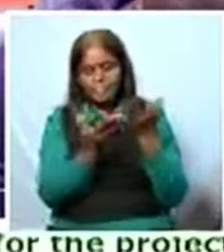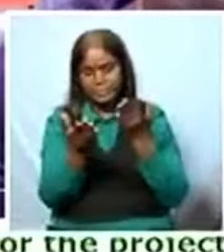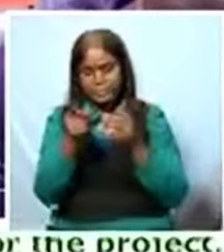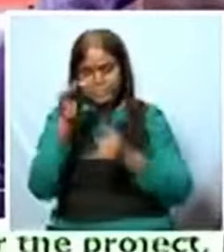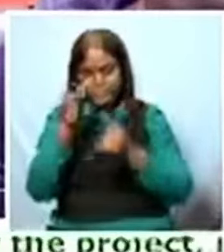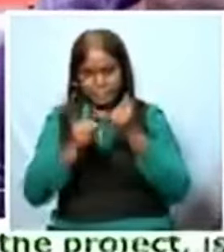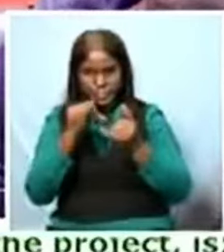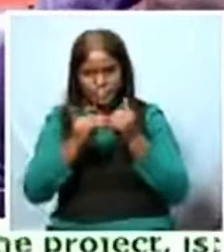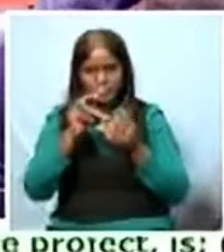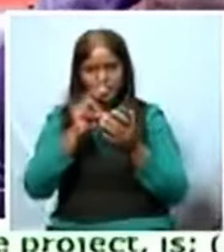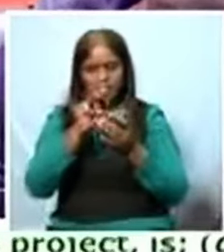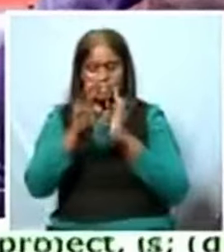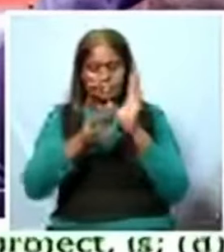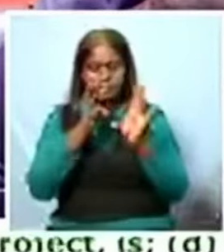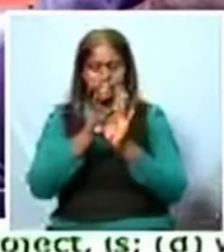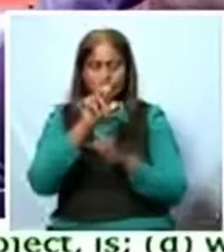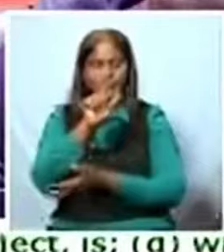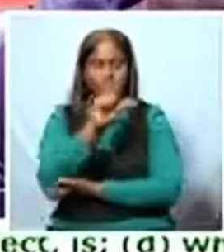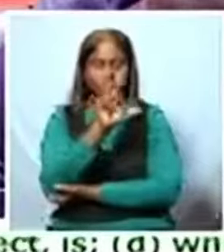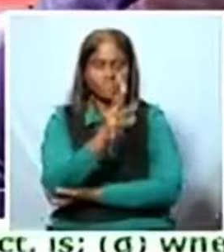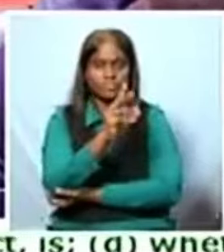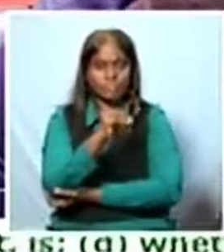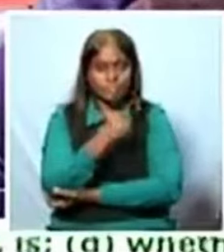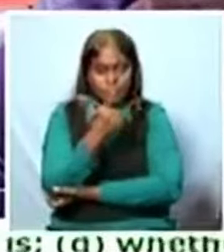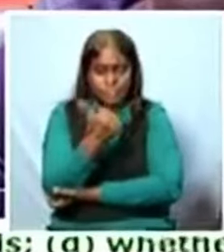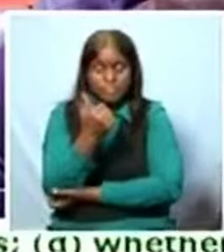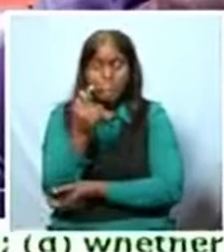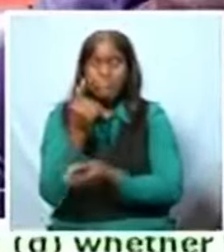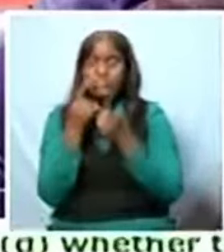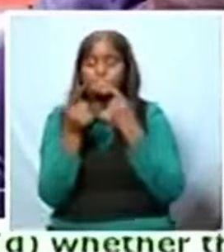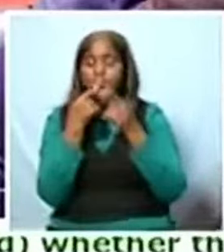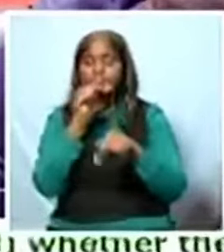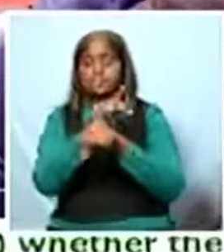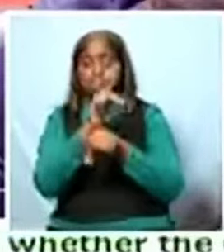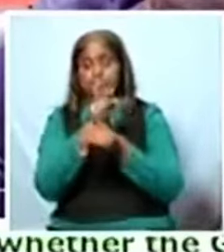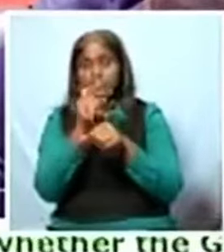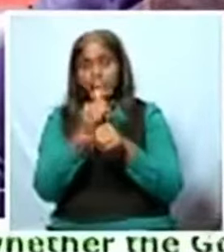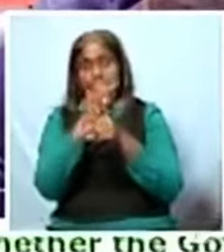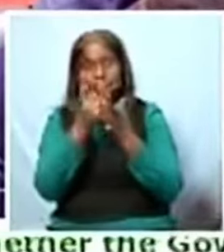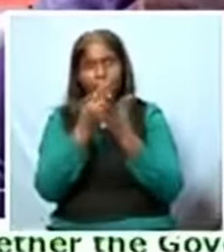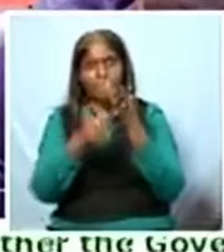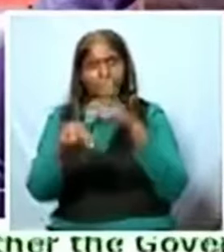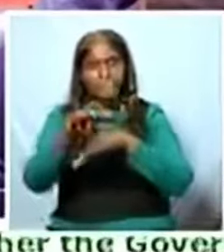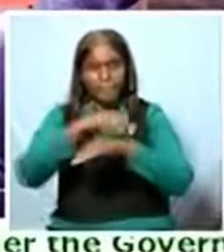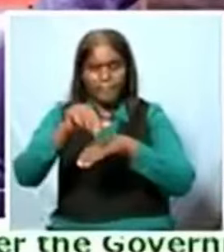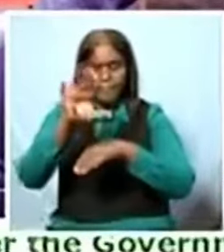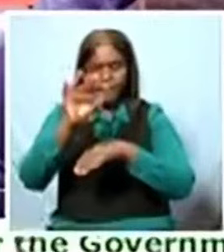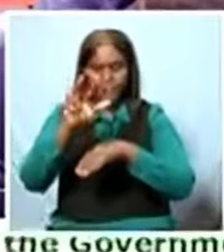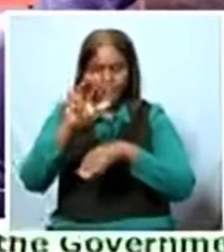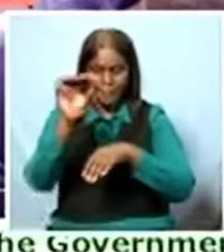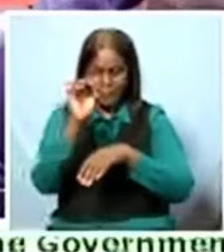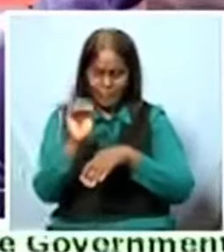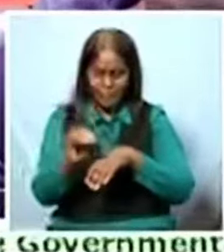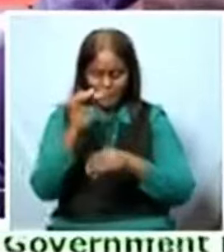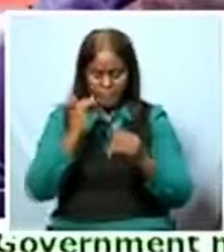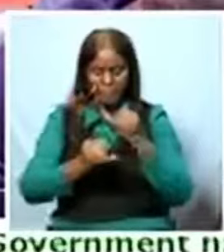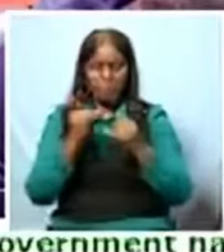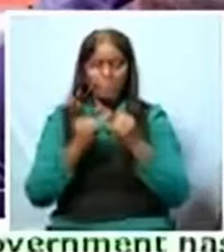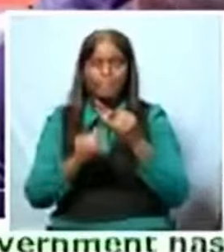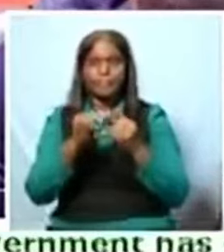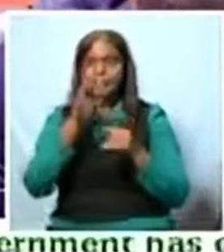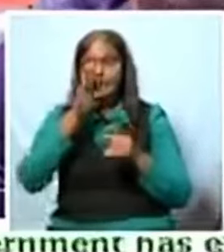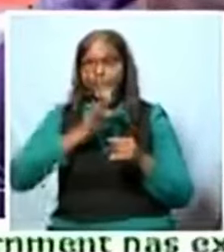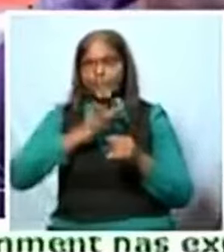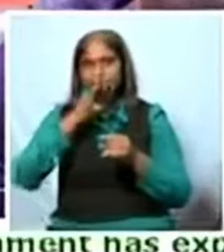by May 2026. As we speak, the project is at over 93% completion.